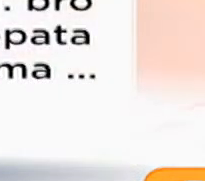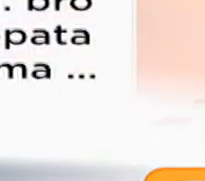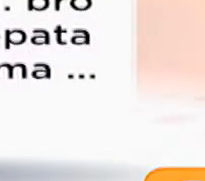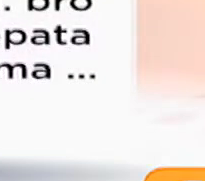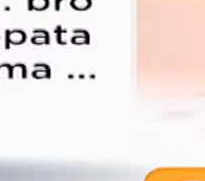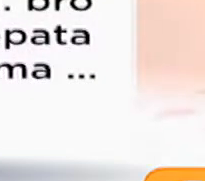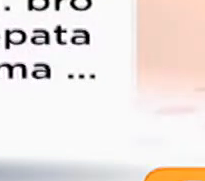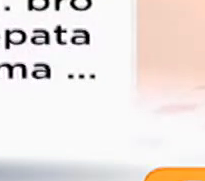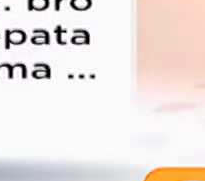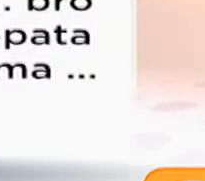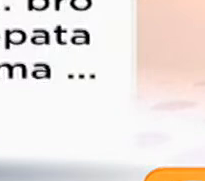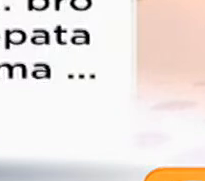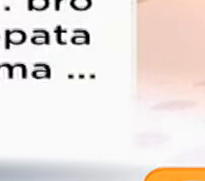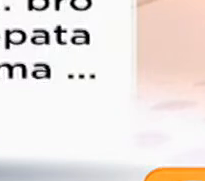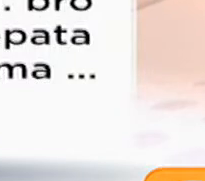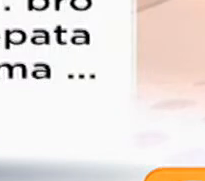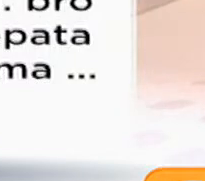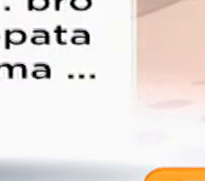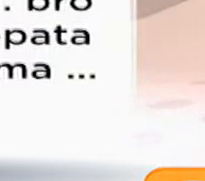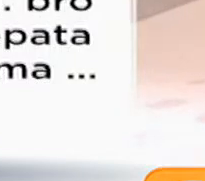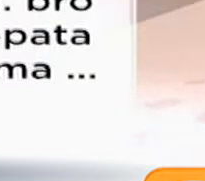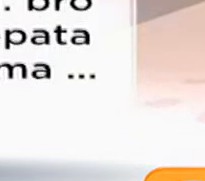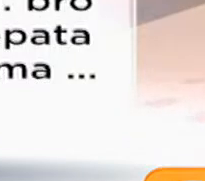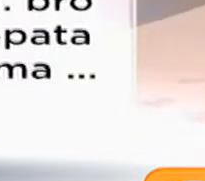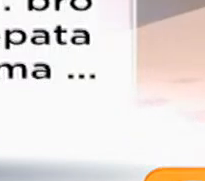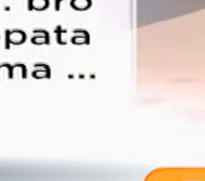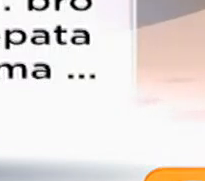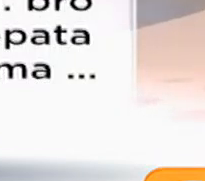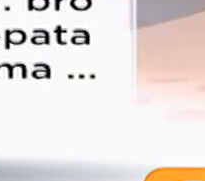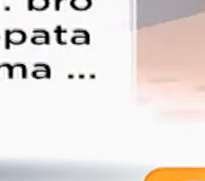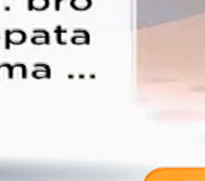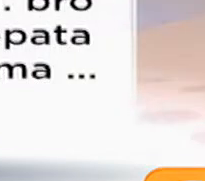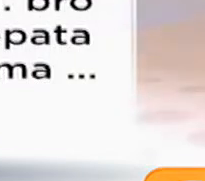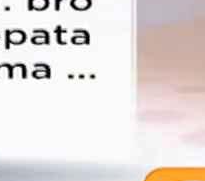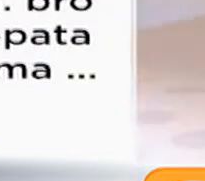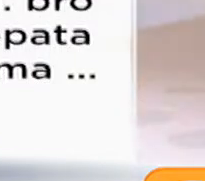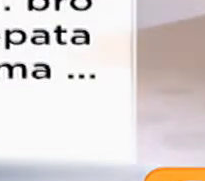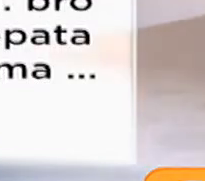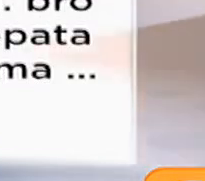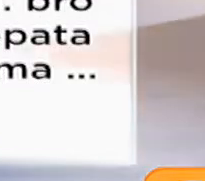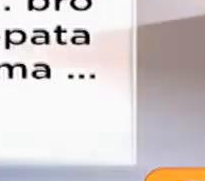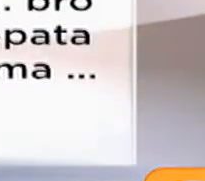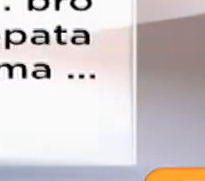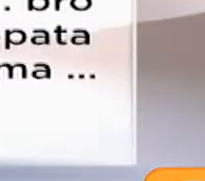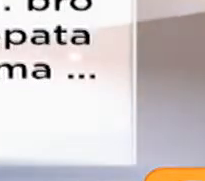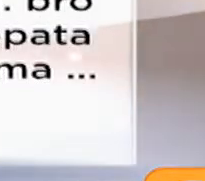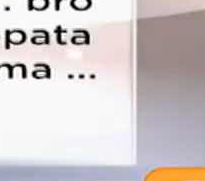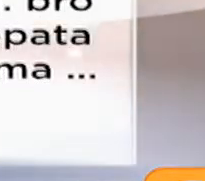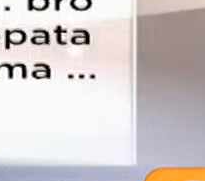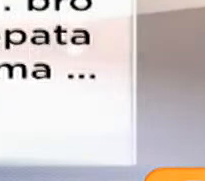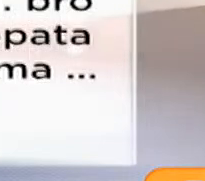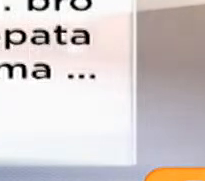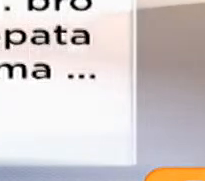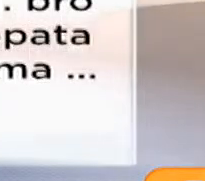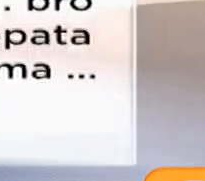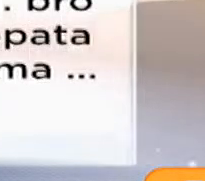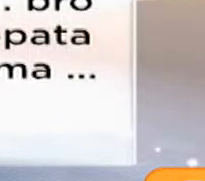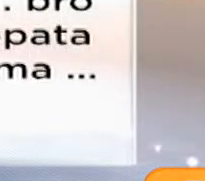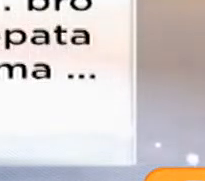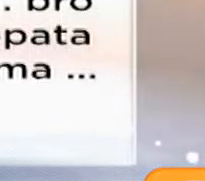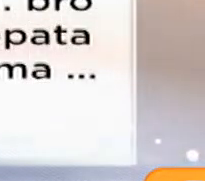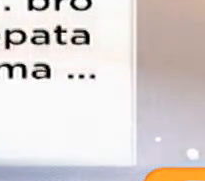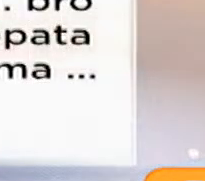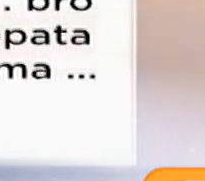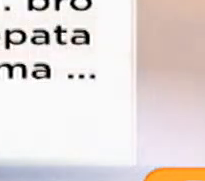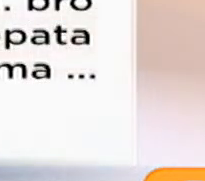thing? It is so sickening. It is 10:30 p.m. Nimetoka ya job sahihi, nimefata homework, ati nitafute skin to shone a